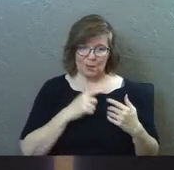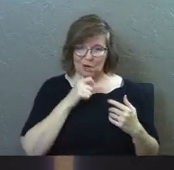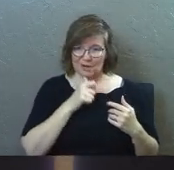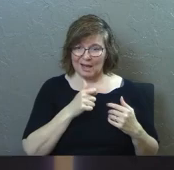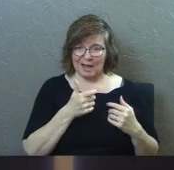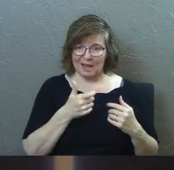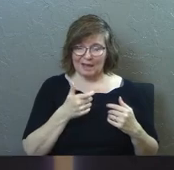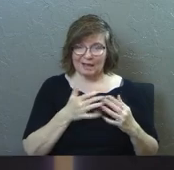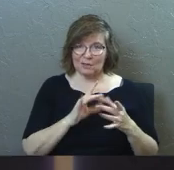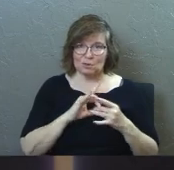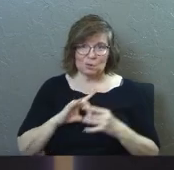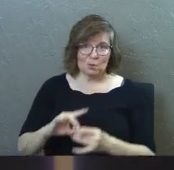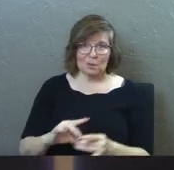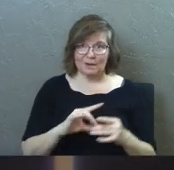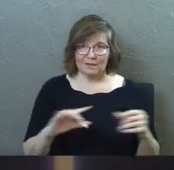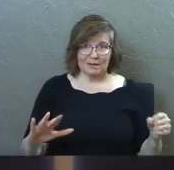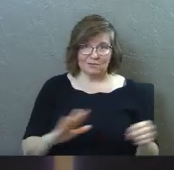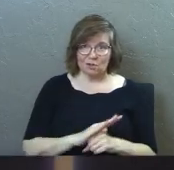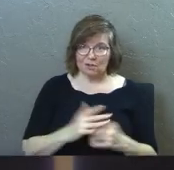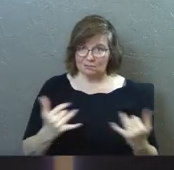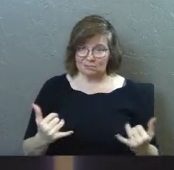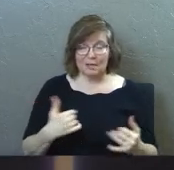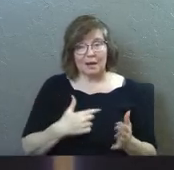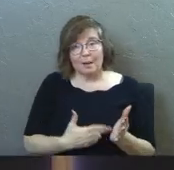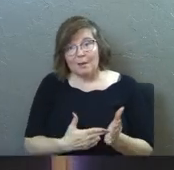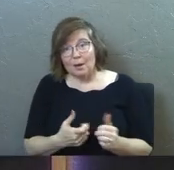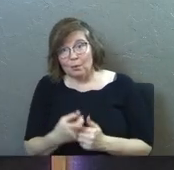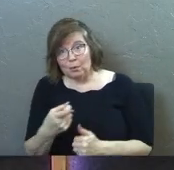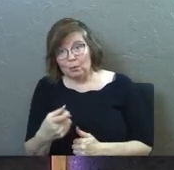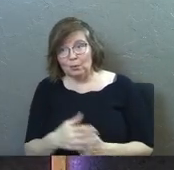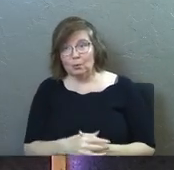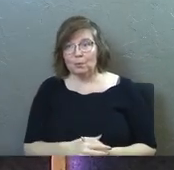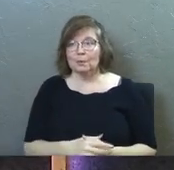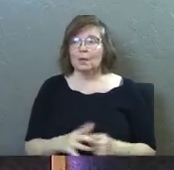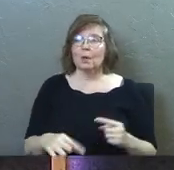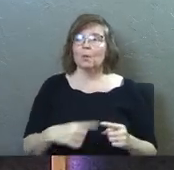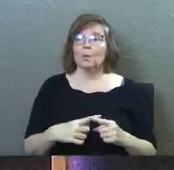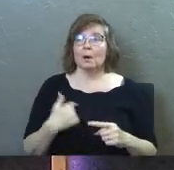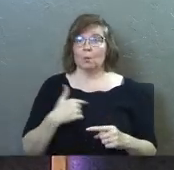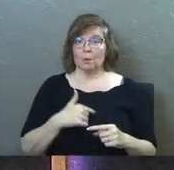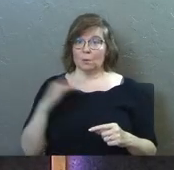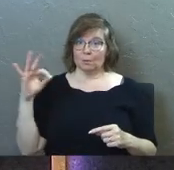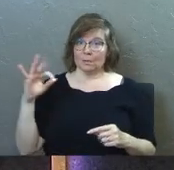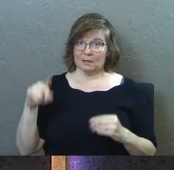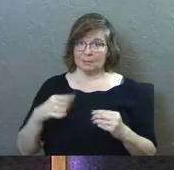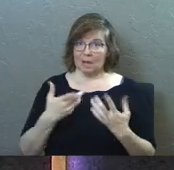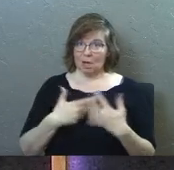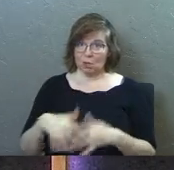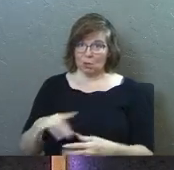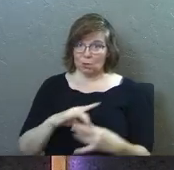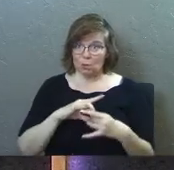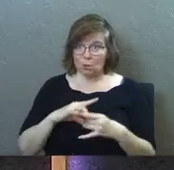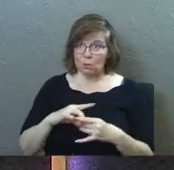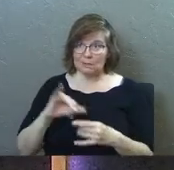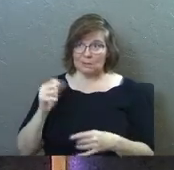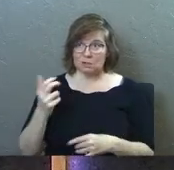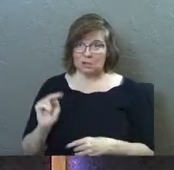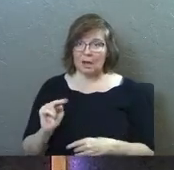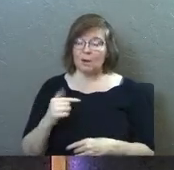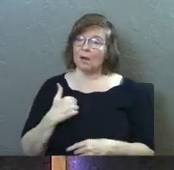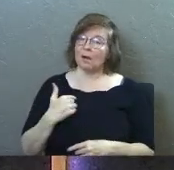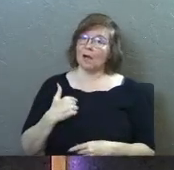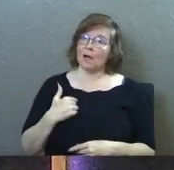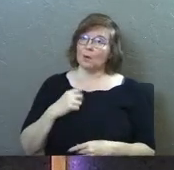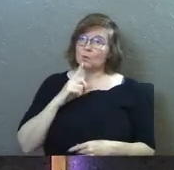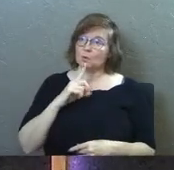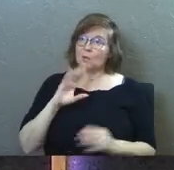aren't there yet. And I'll be honest with you, even when we were preaching about unity in January,